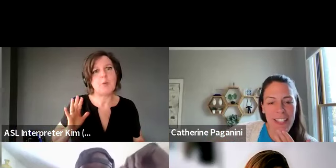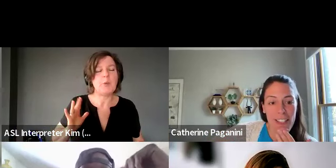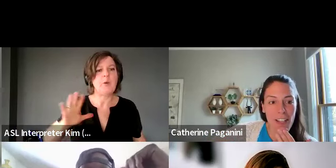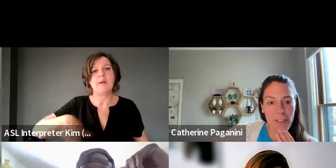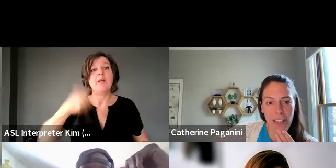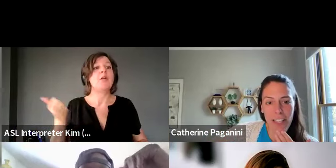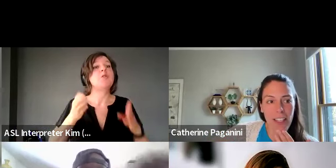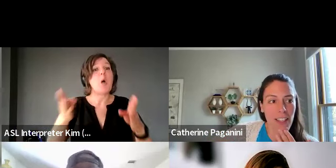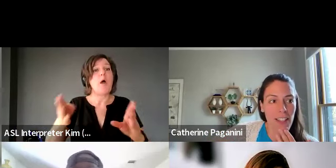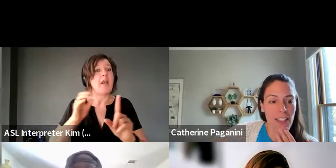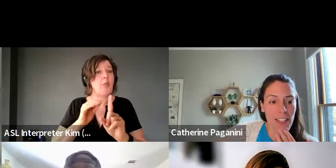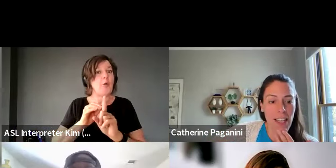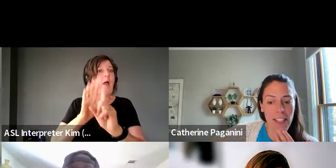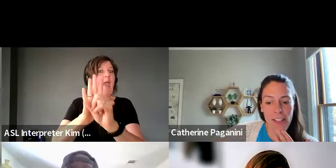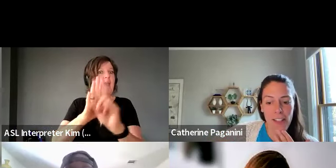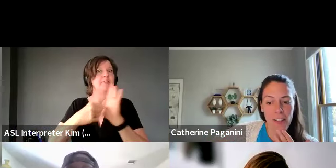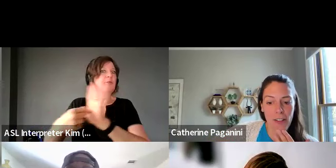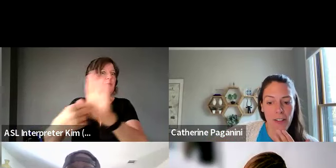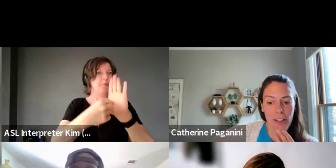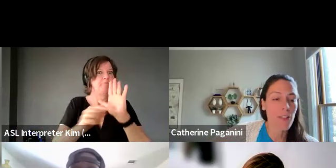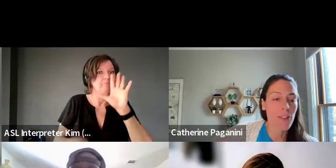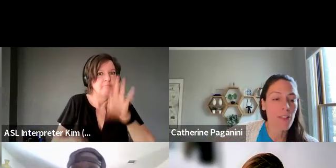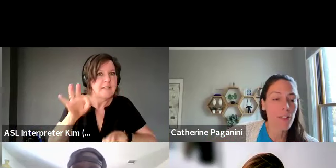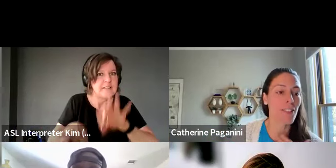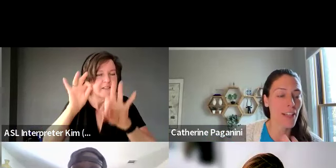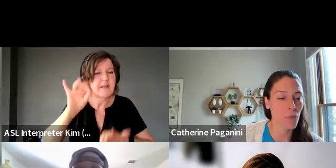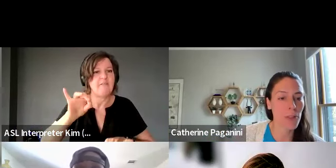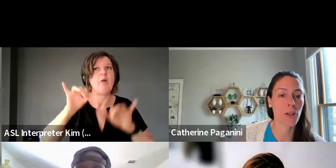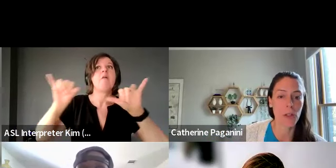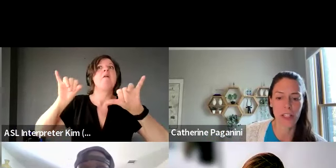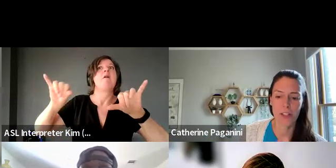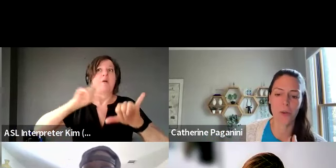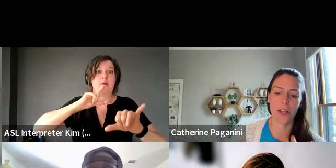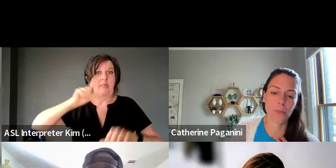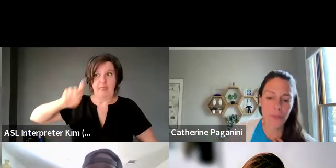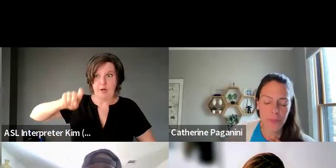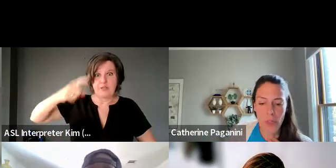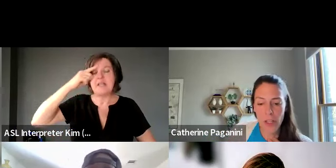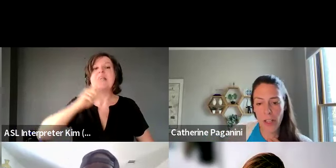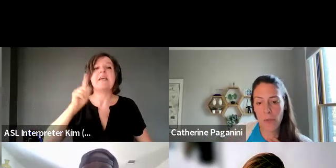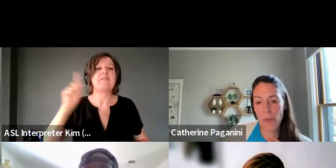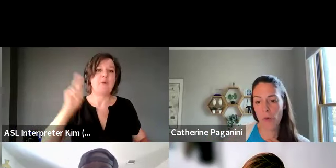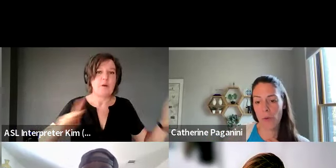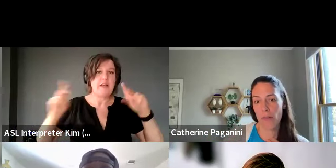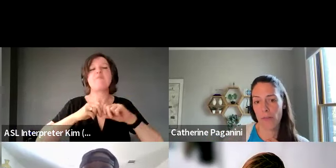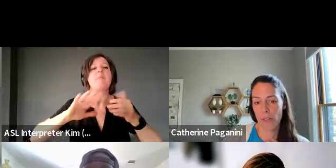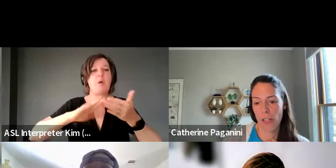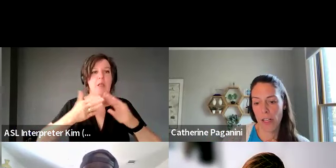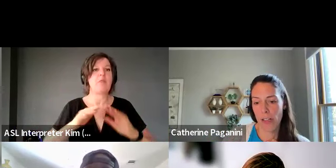of discovering that, yeah, there is a need, there are deaf people in the community and so on.